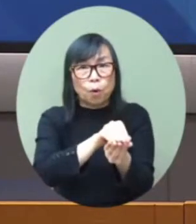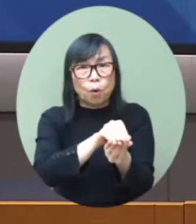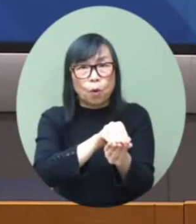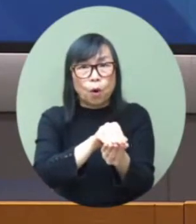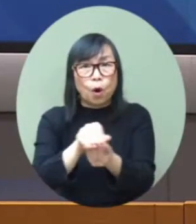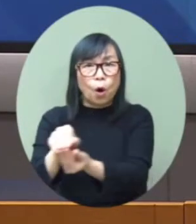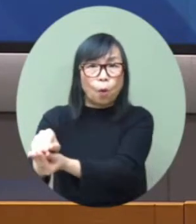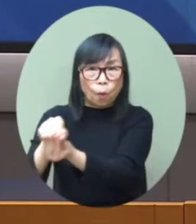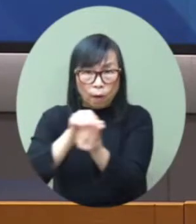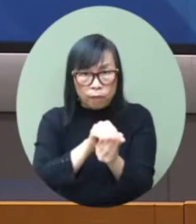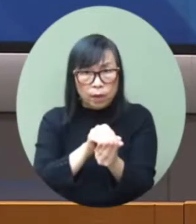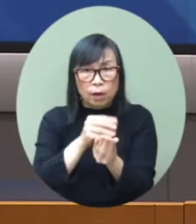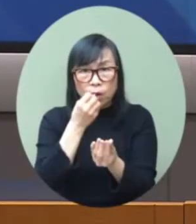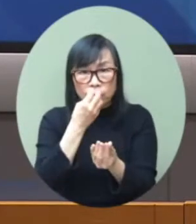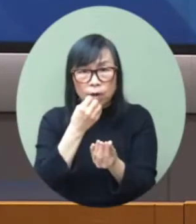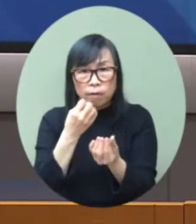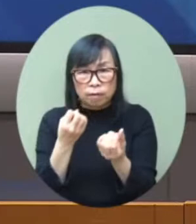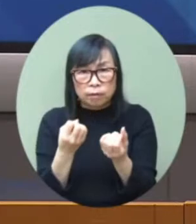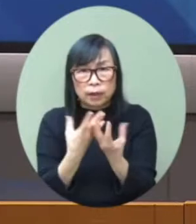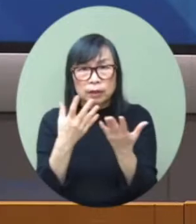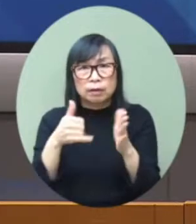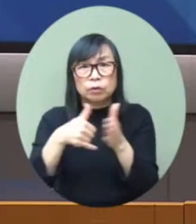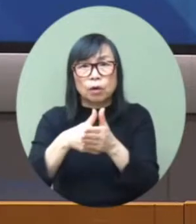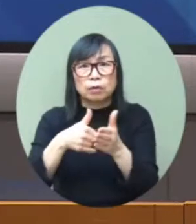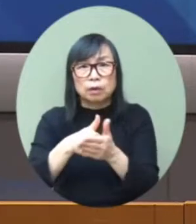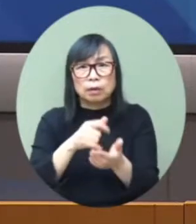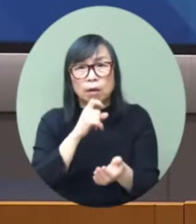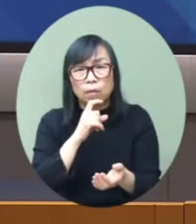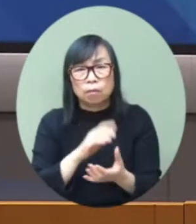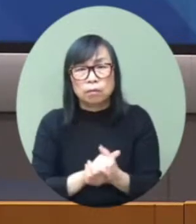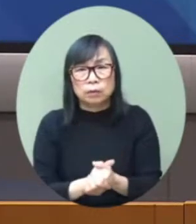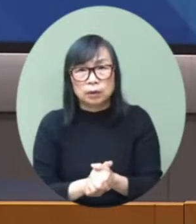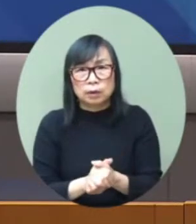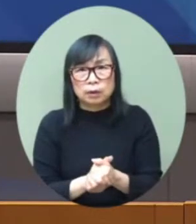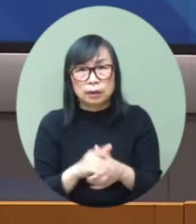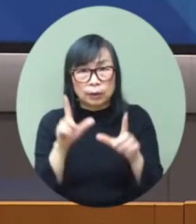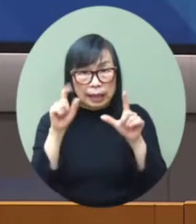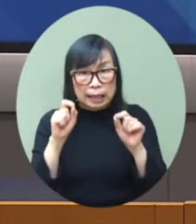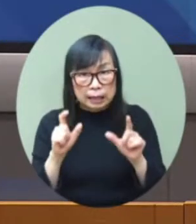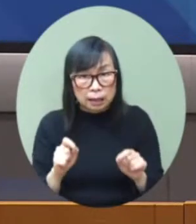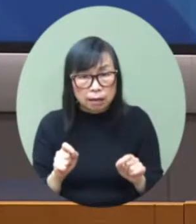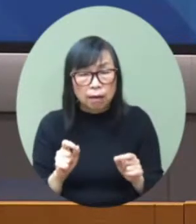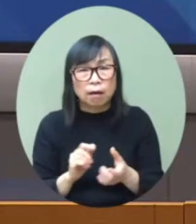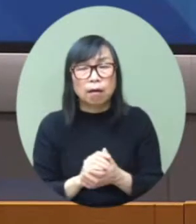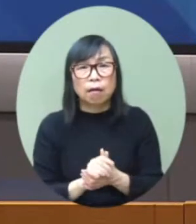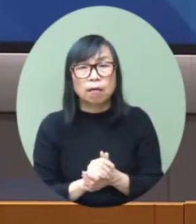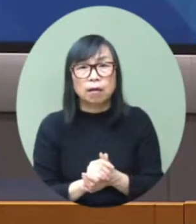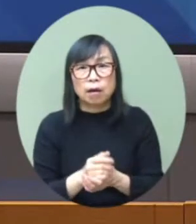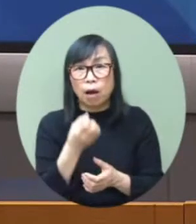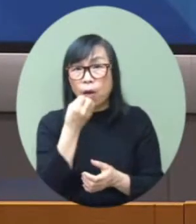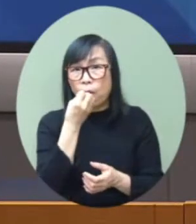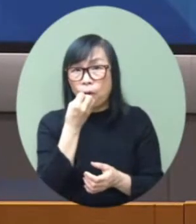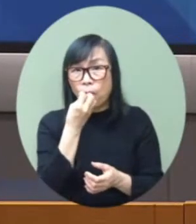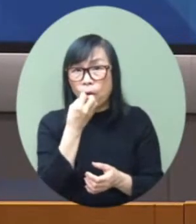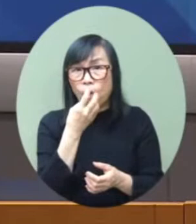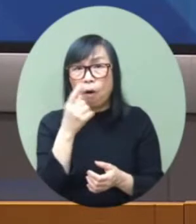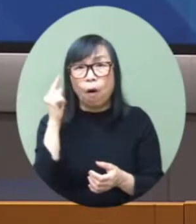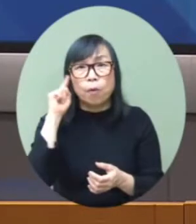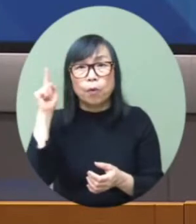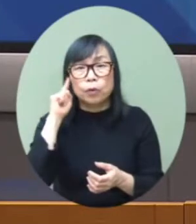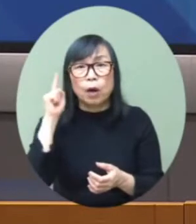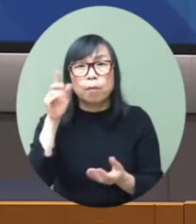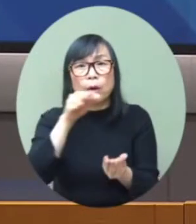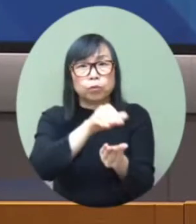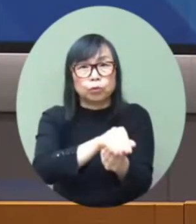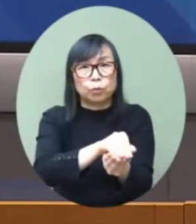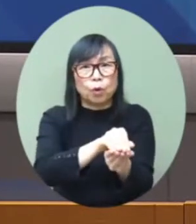Because of the epidemic situation in Hong Kong as well as on the mainland, there was some delay in the supply of coffins.